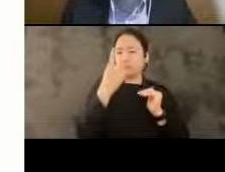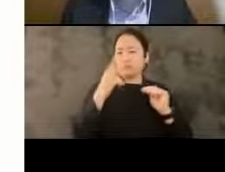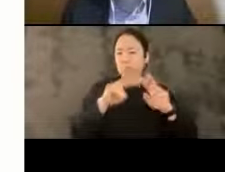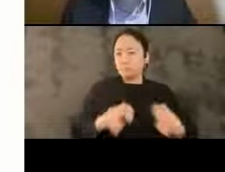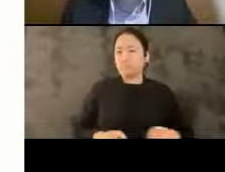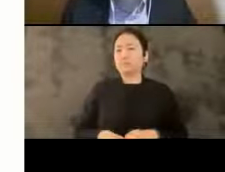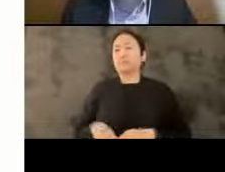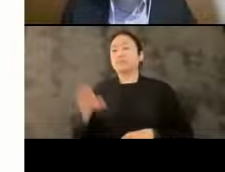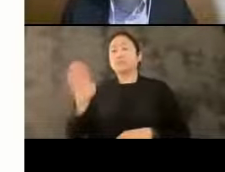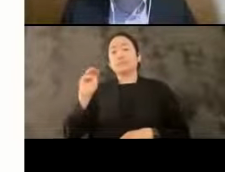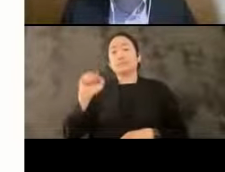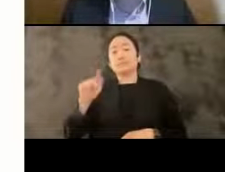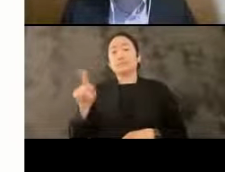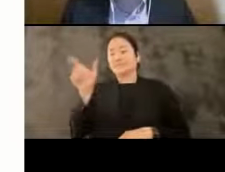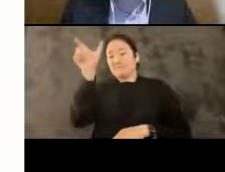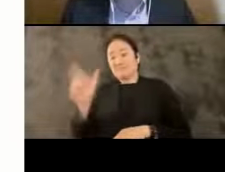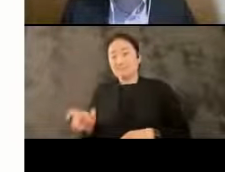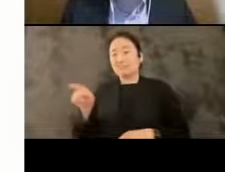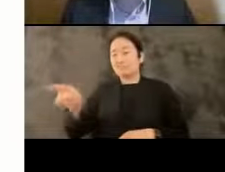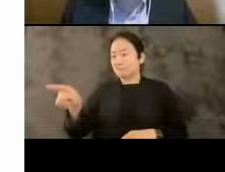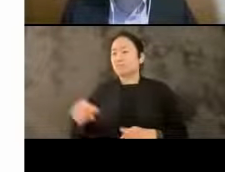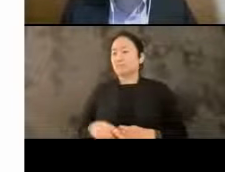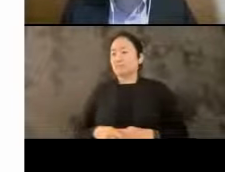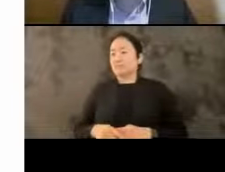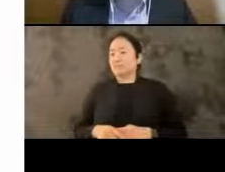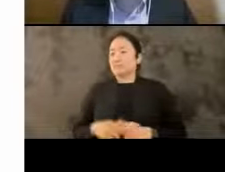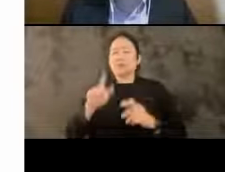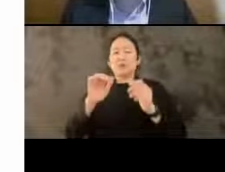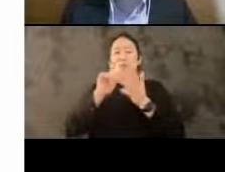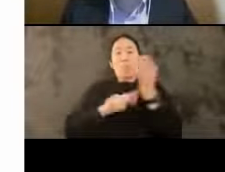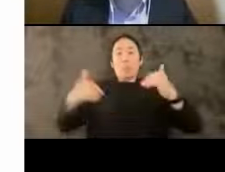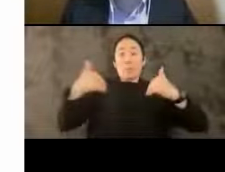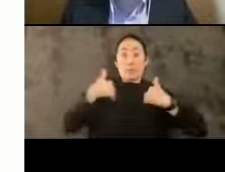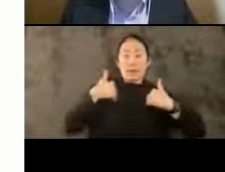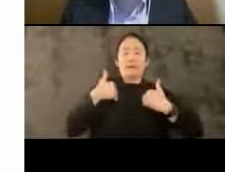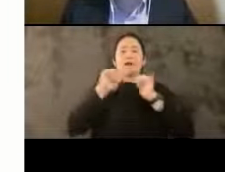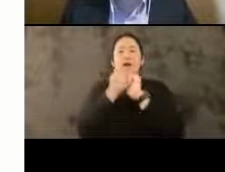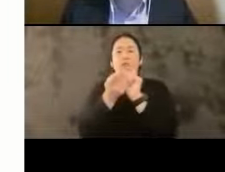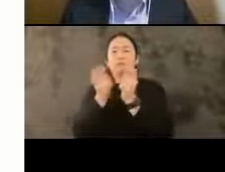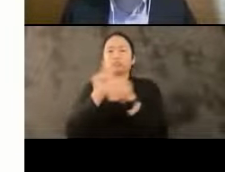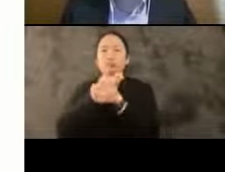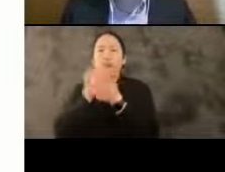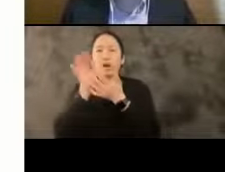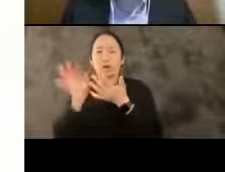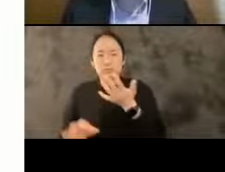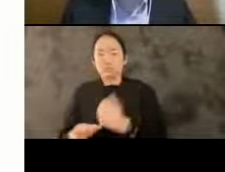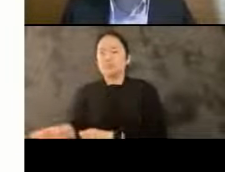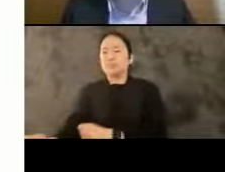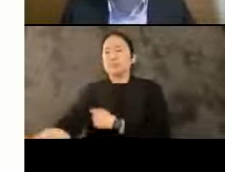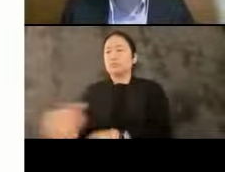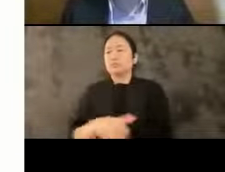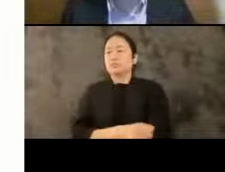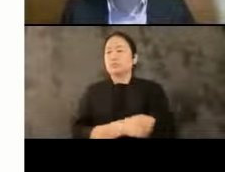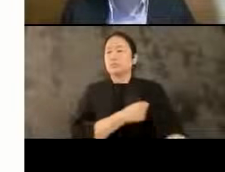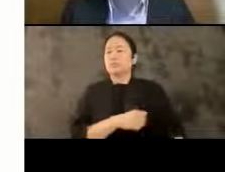is showing what conversion options exist in the corridor. So the segments that are in